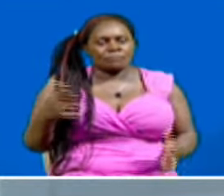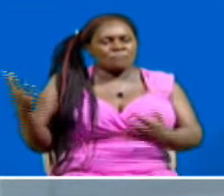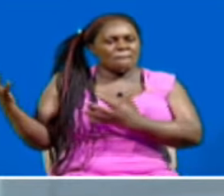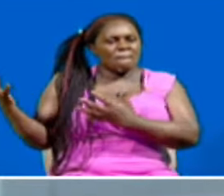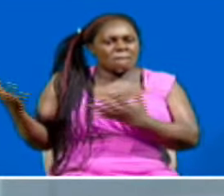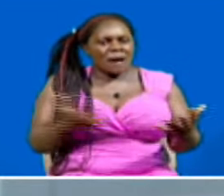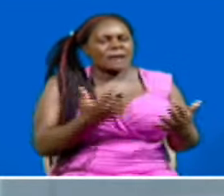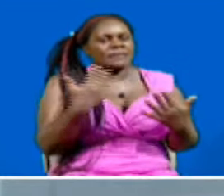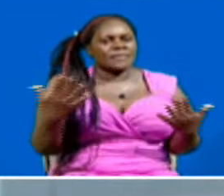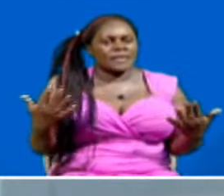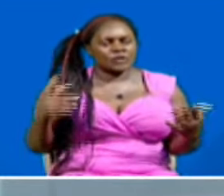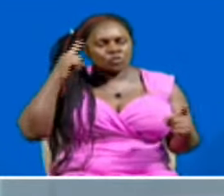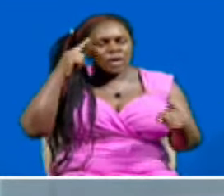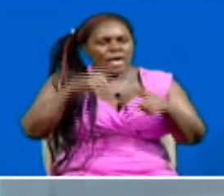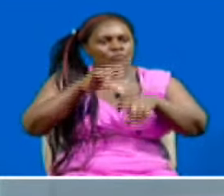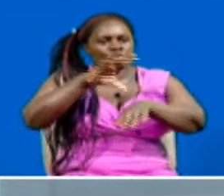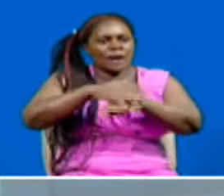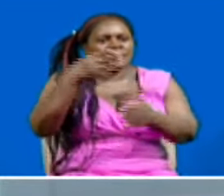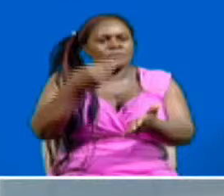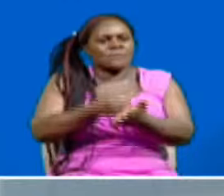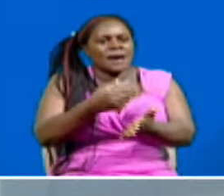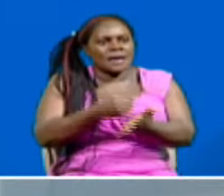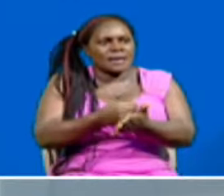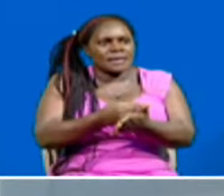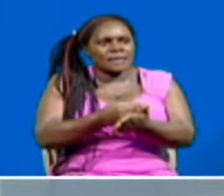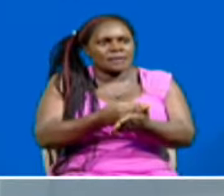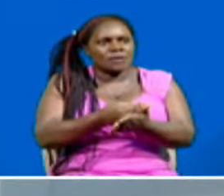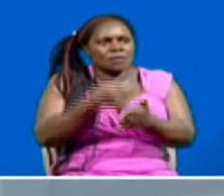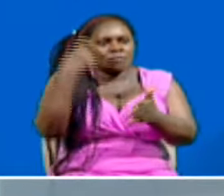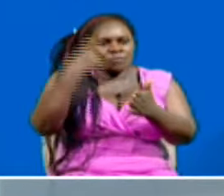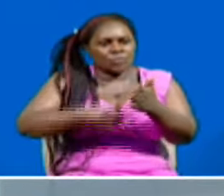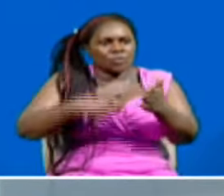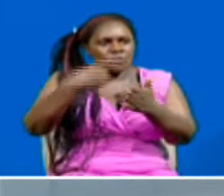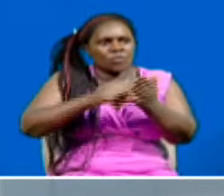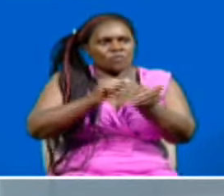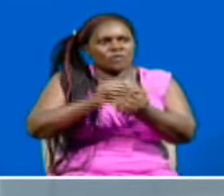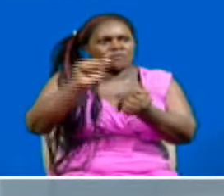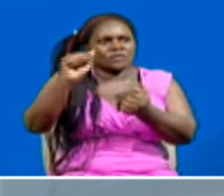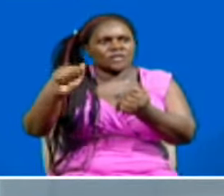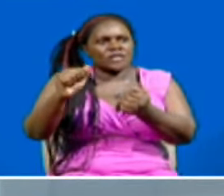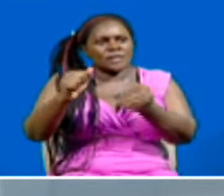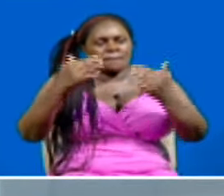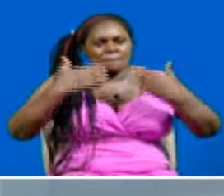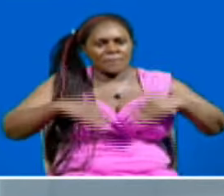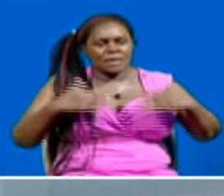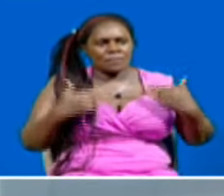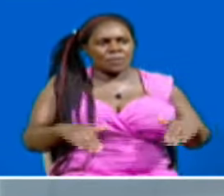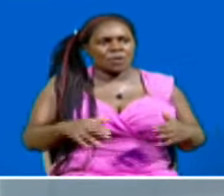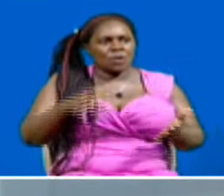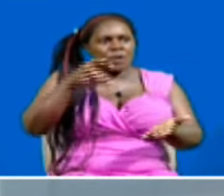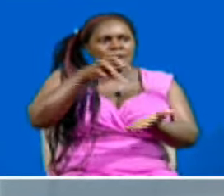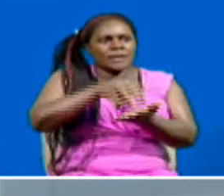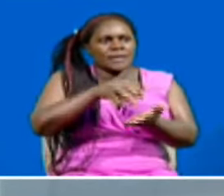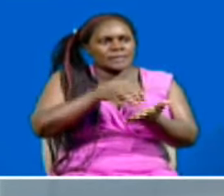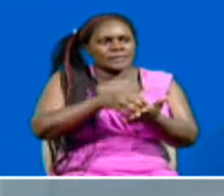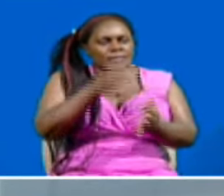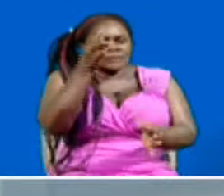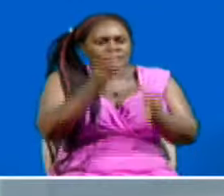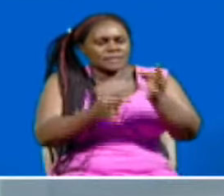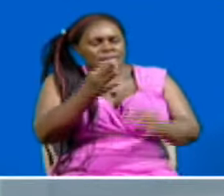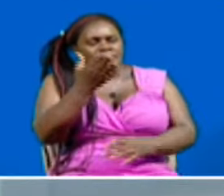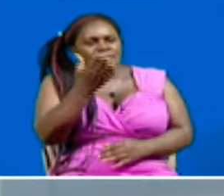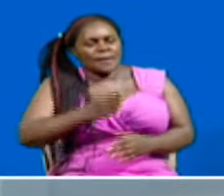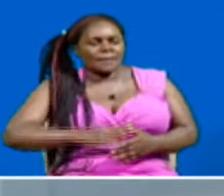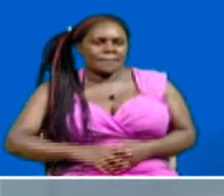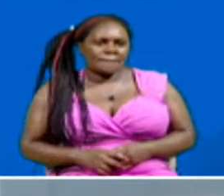and cars in a bid to recover monies now being deducted from 15 guarantors. In a case before the Justice B.